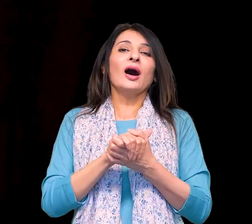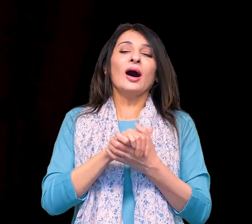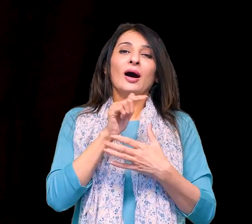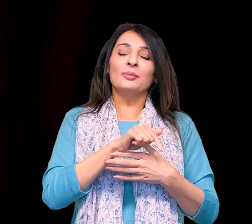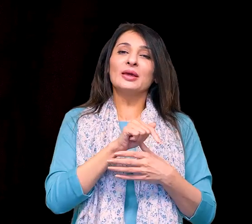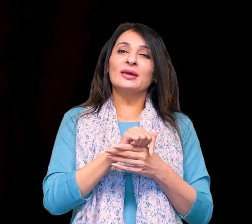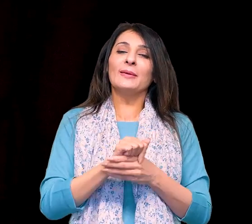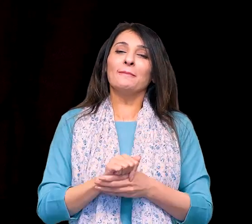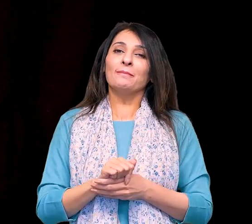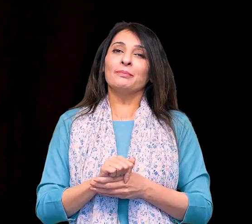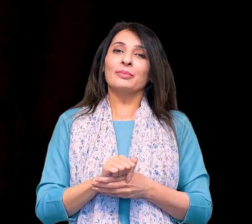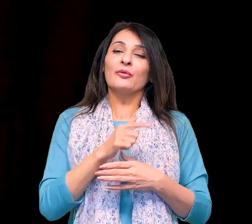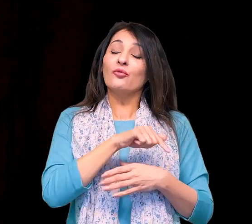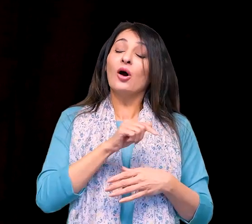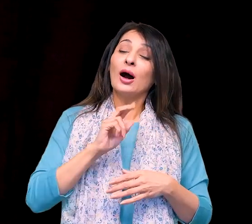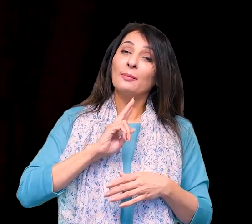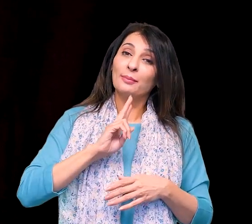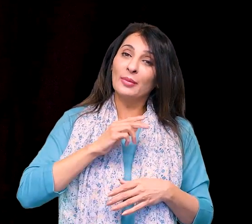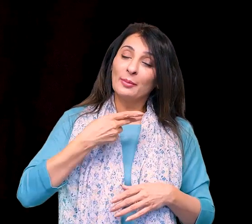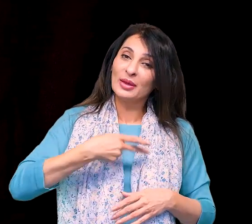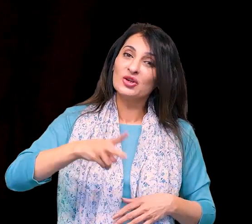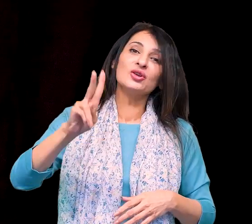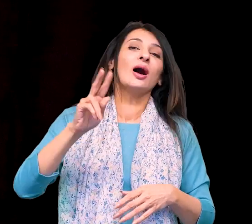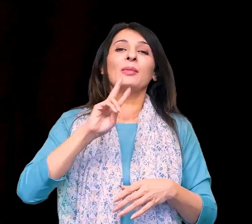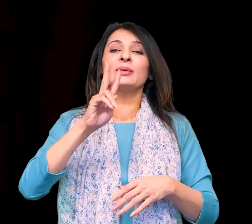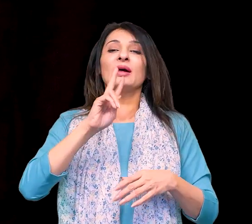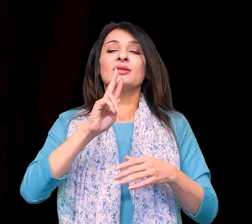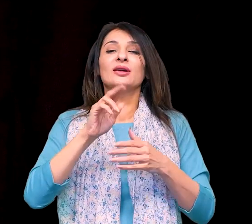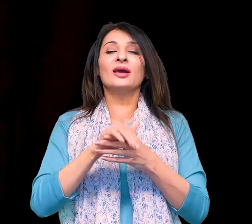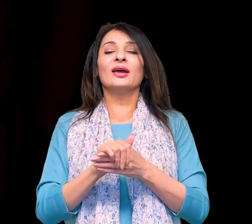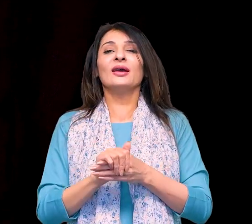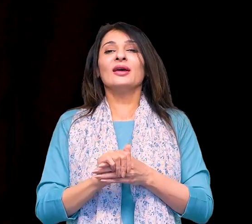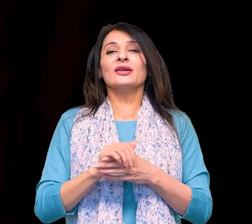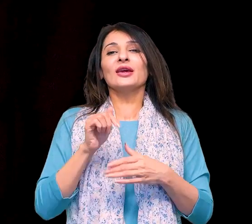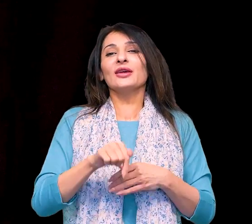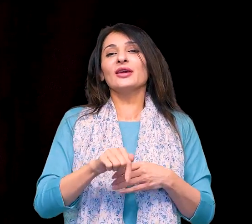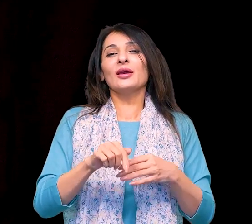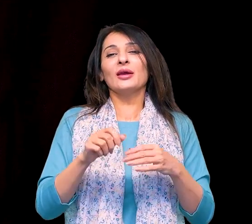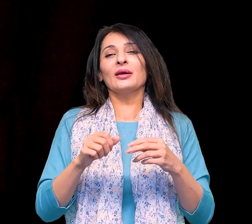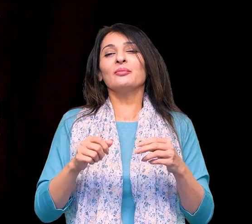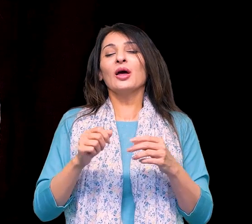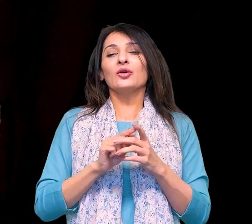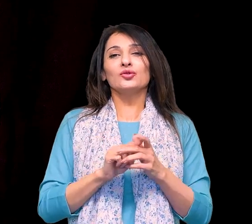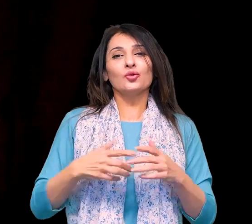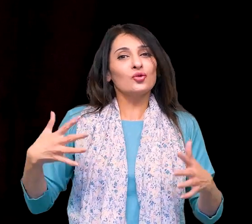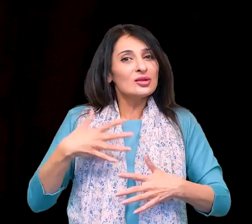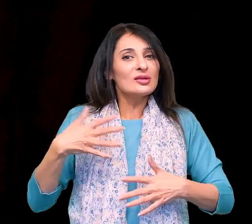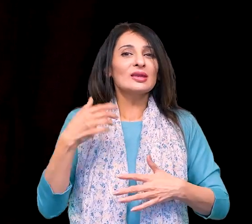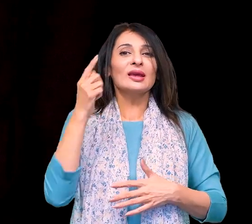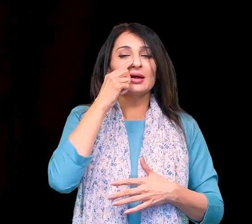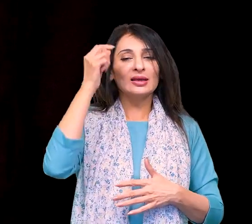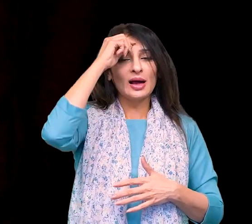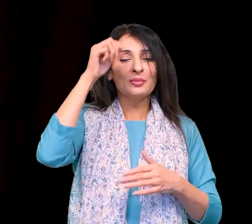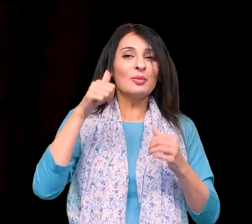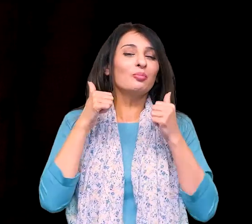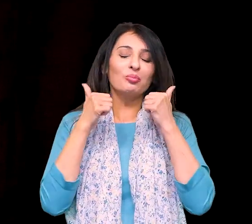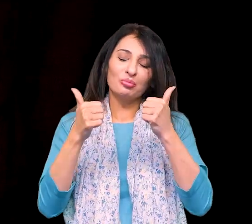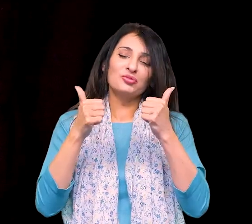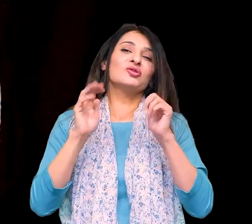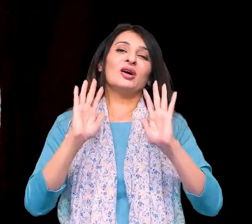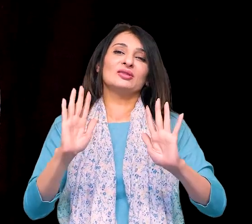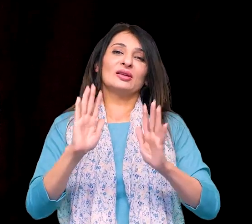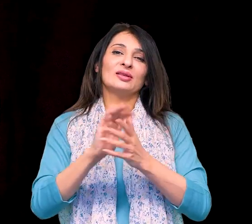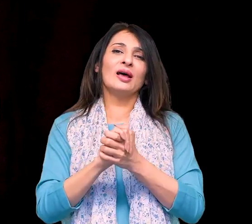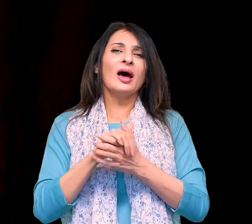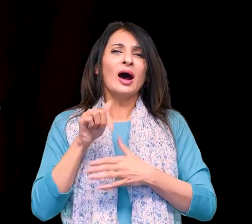it really led to her like just thinking that there was a bright future out there. And now she's become an entrepreneur. She's